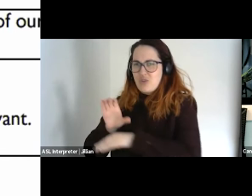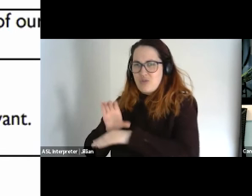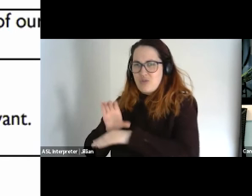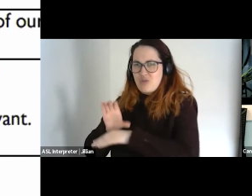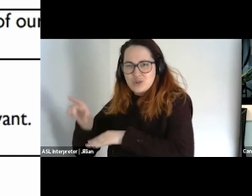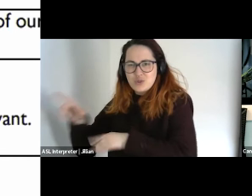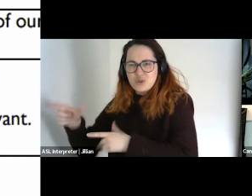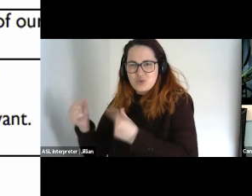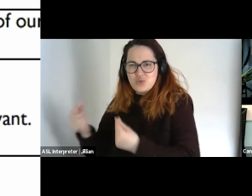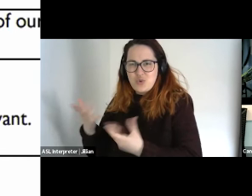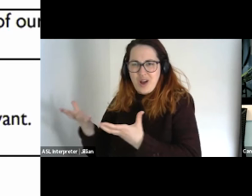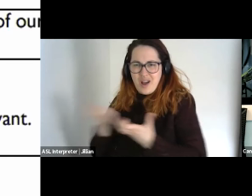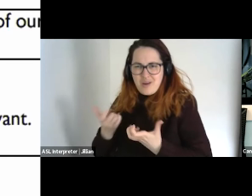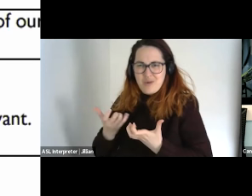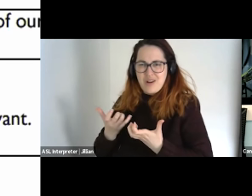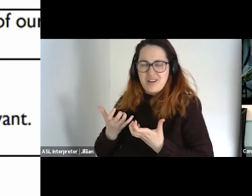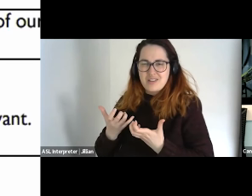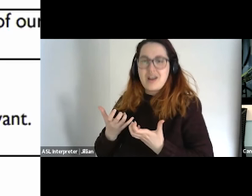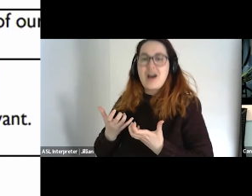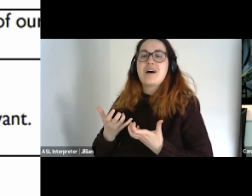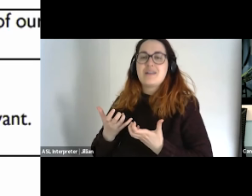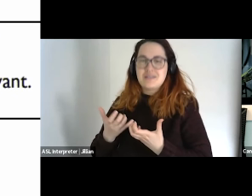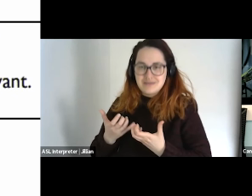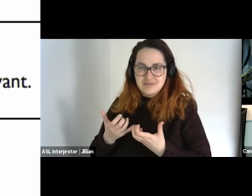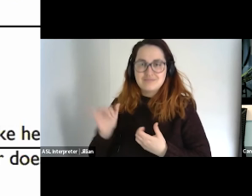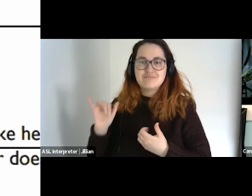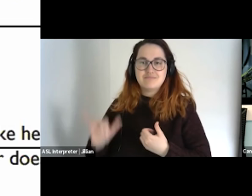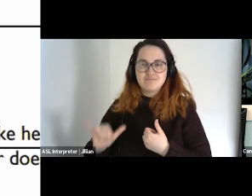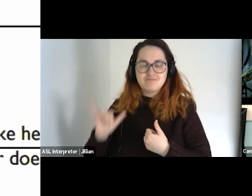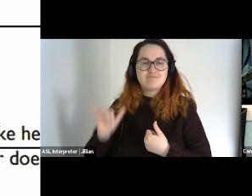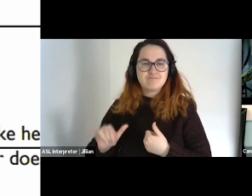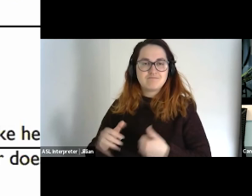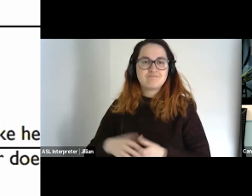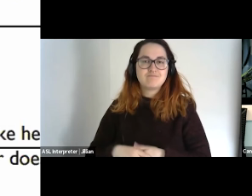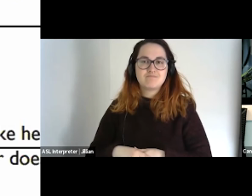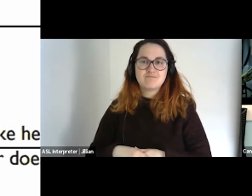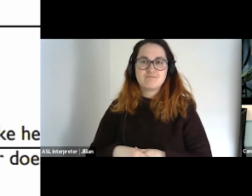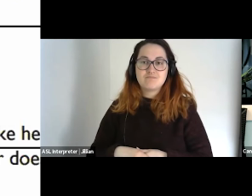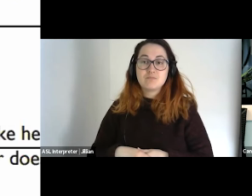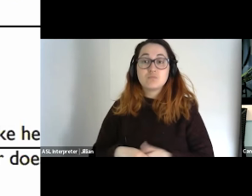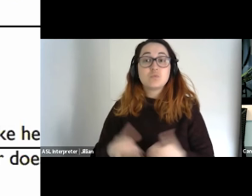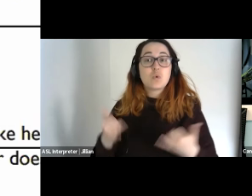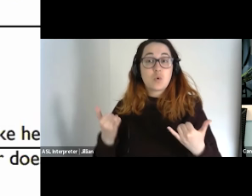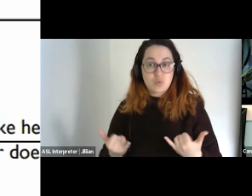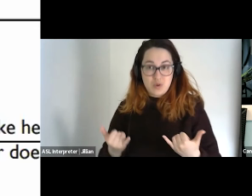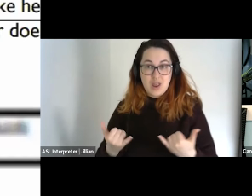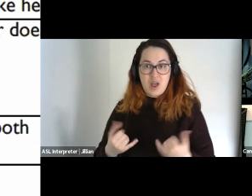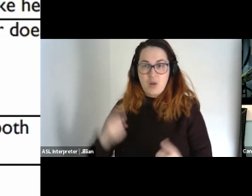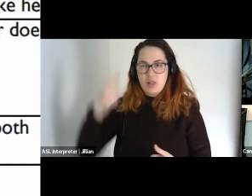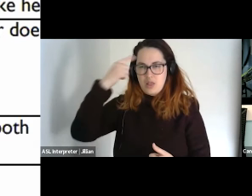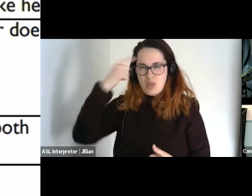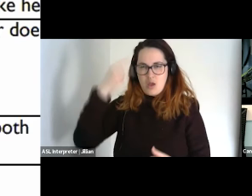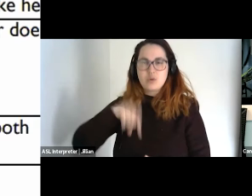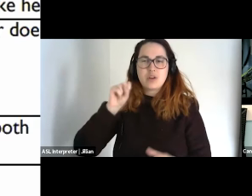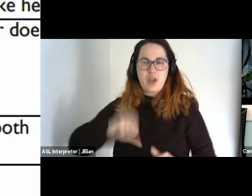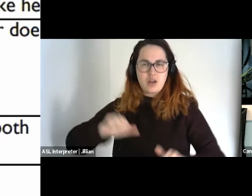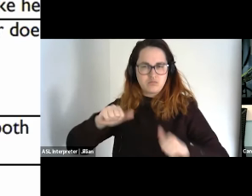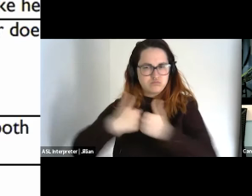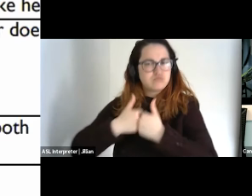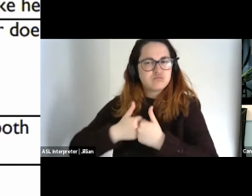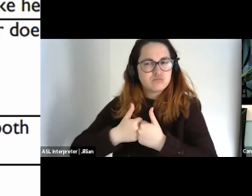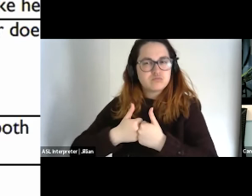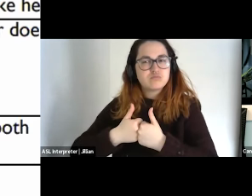starting to bring some clarity here. Okay. Now is when we start to dispute these thoughts. Okay. So this is where we kind